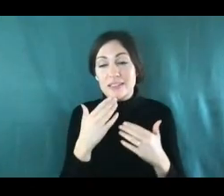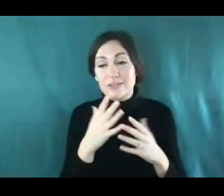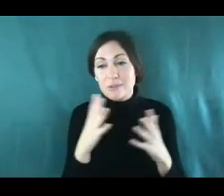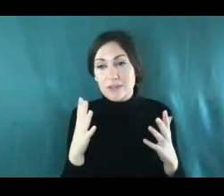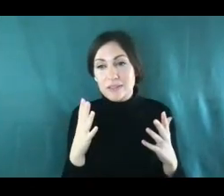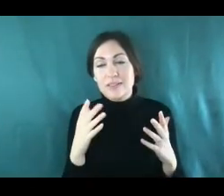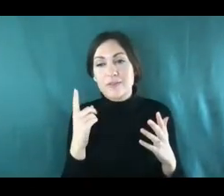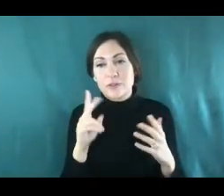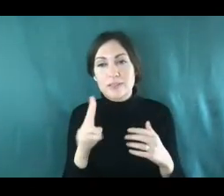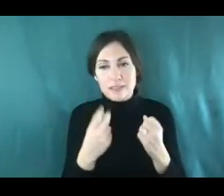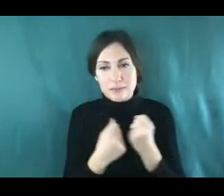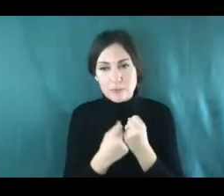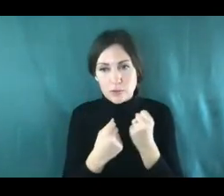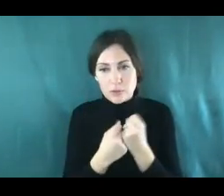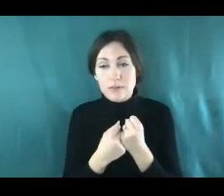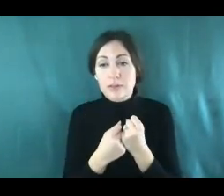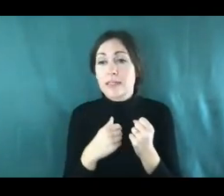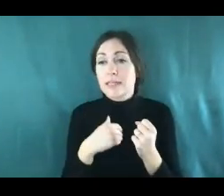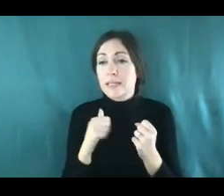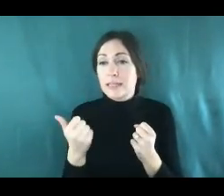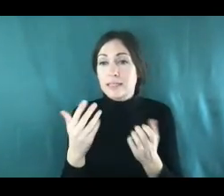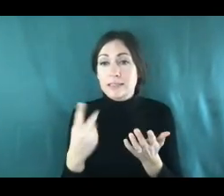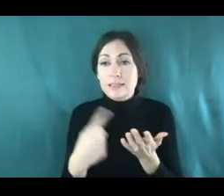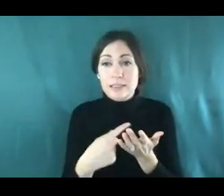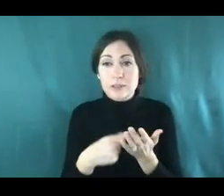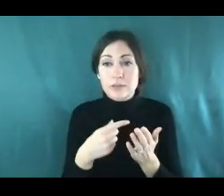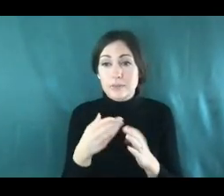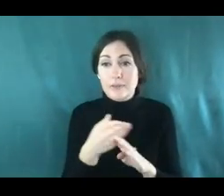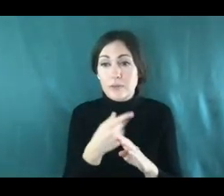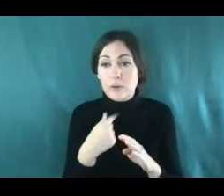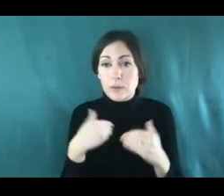much for the second there. Would we like to have any discussion before we move to a vote?